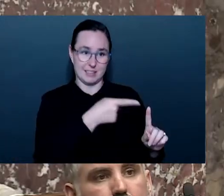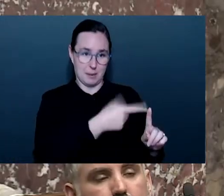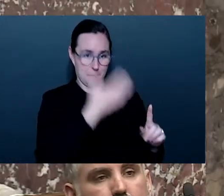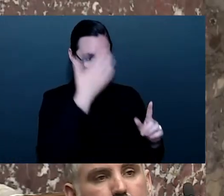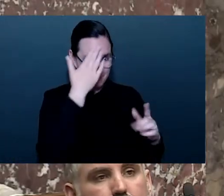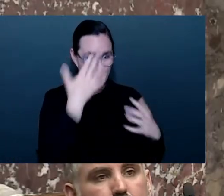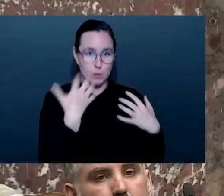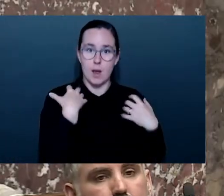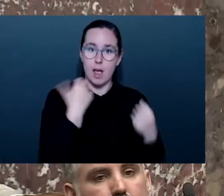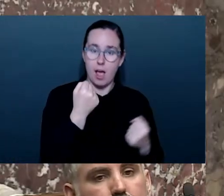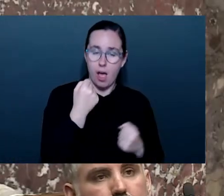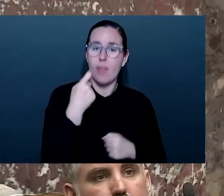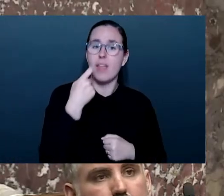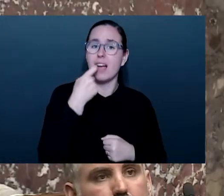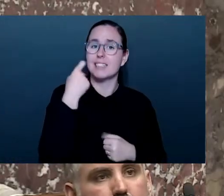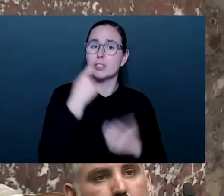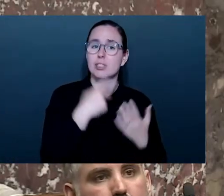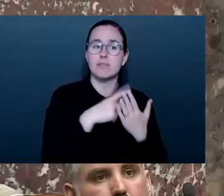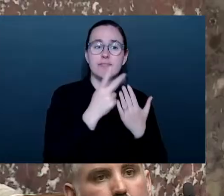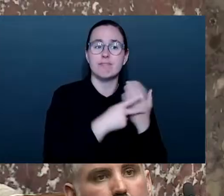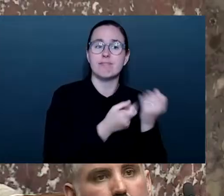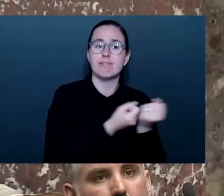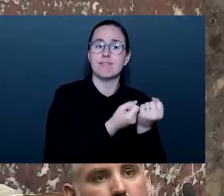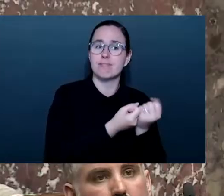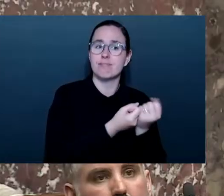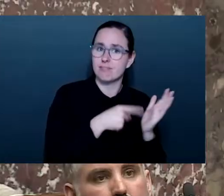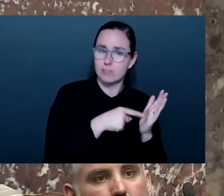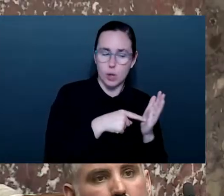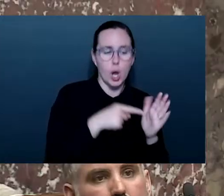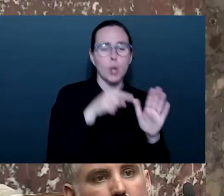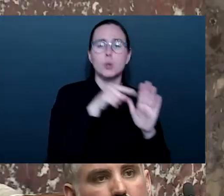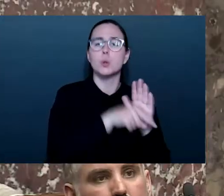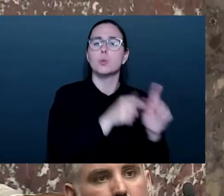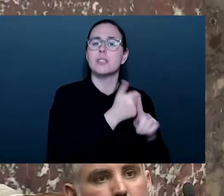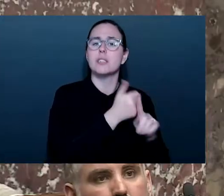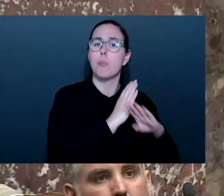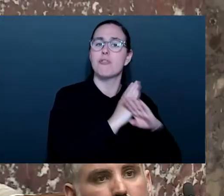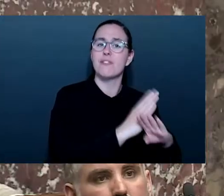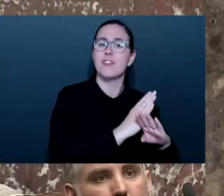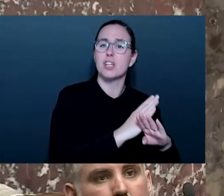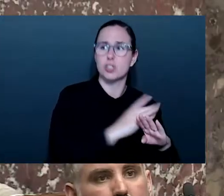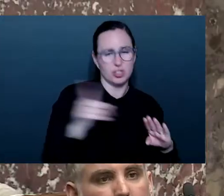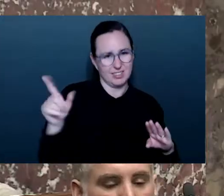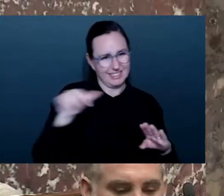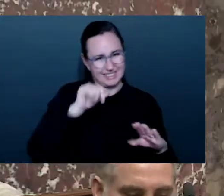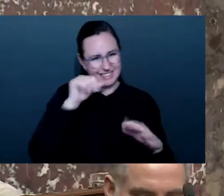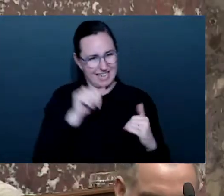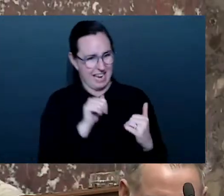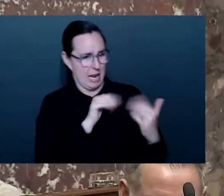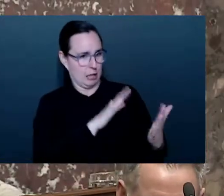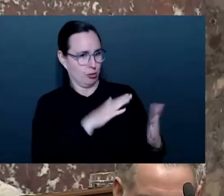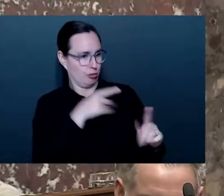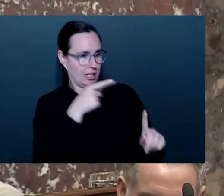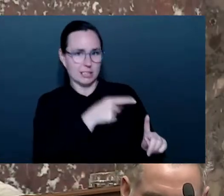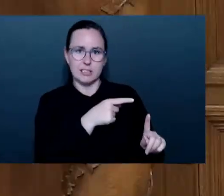she step in, reinstate that funding, keep this program open? Yes or no, not a speech. Will she do it today?